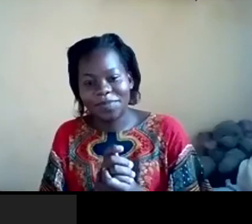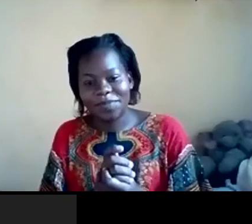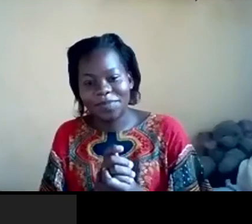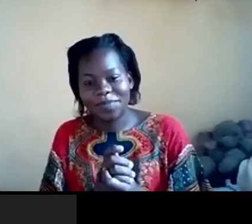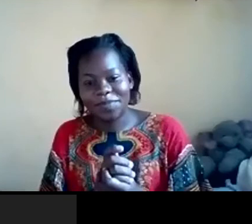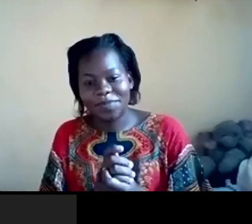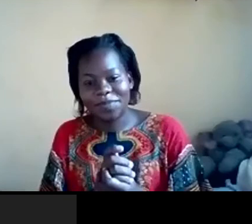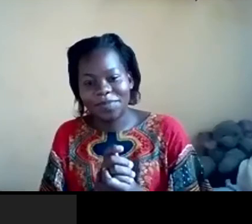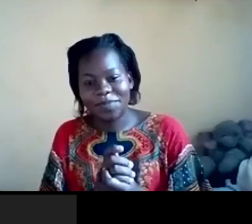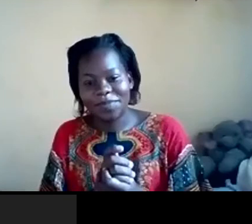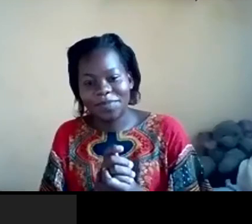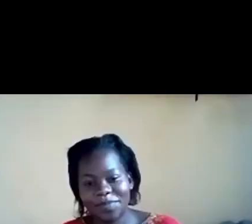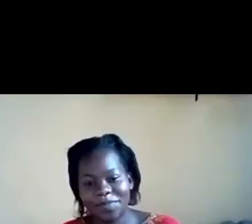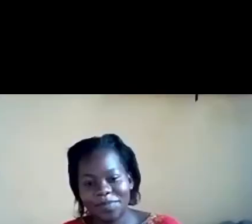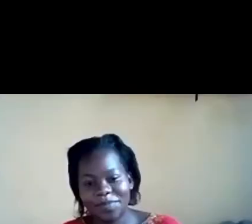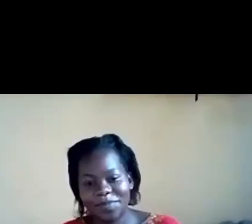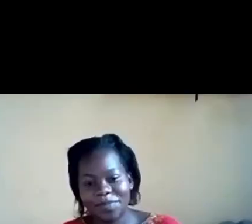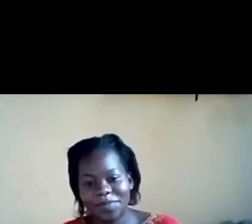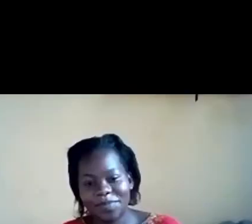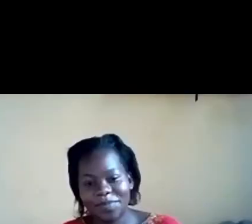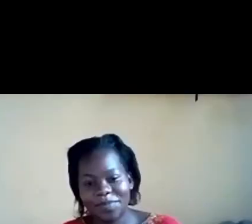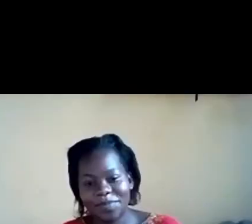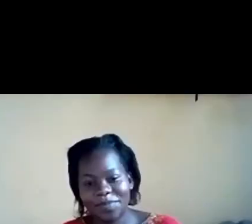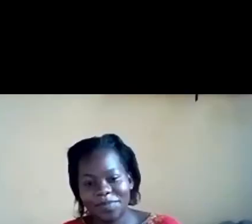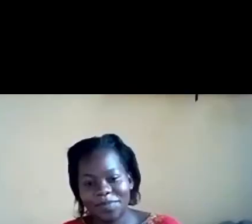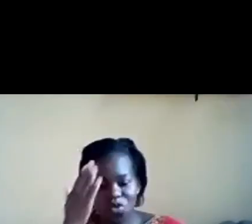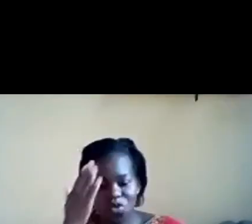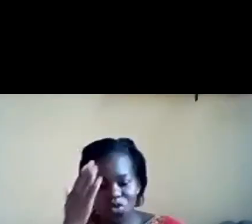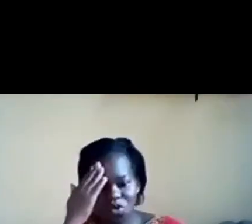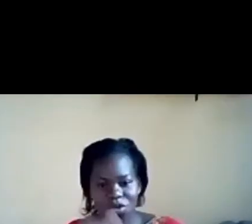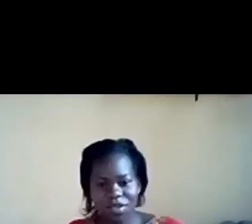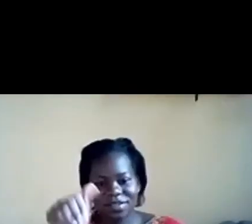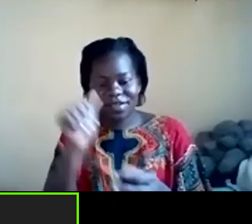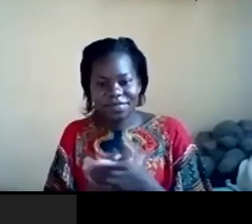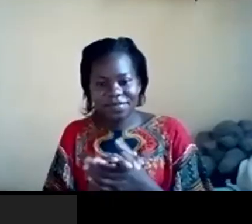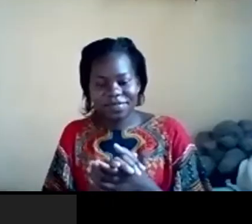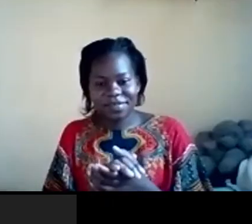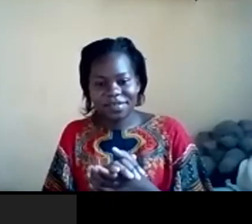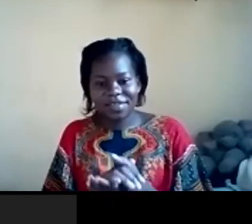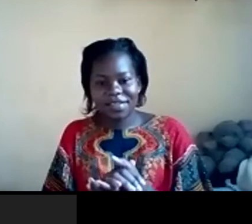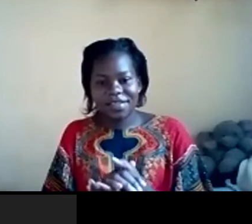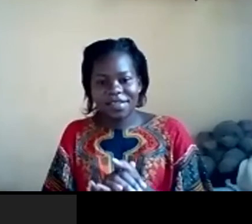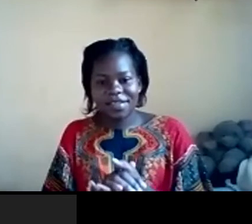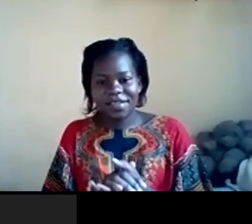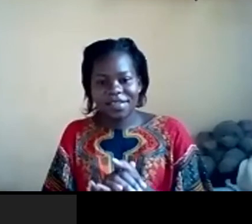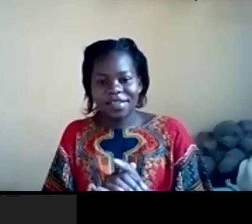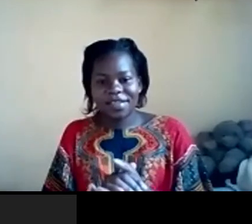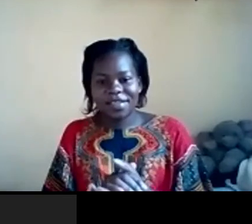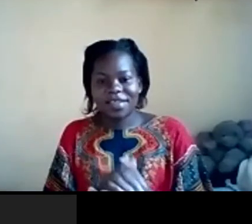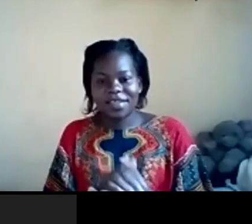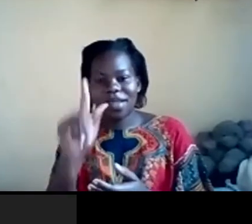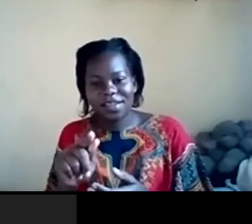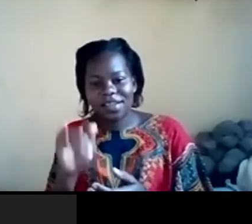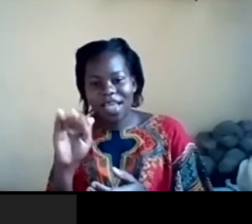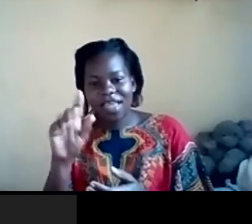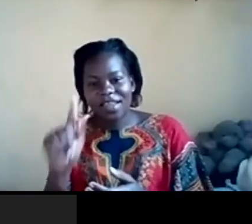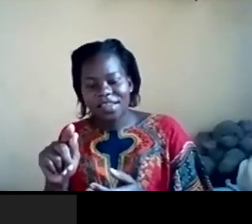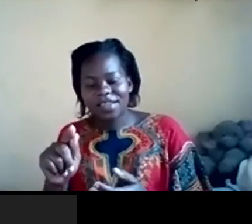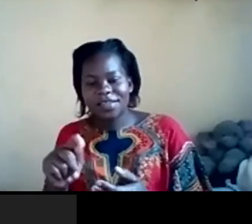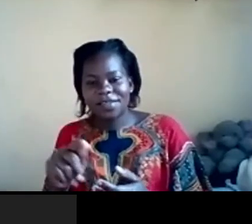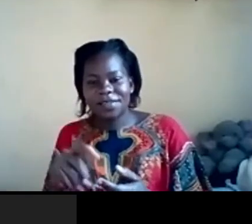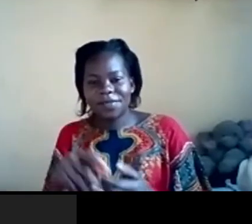Lab, you all know yourselves, to Albert, who is dealing with the IT side of things, making sure that we are able to see each